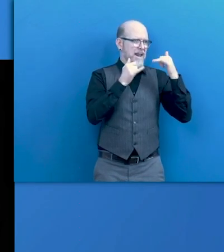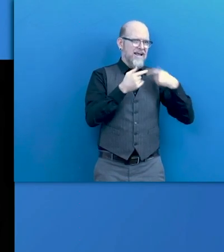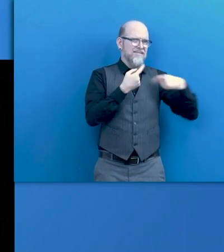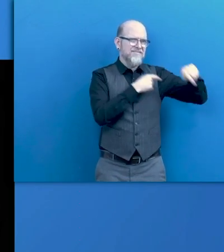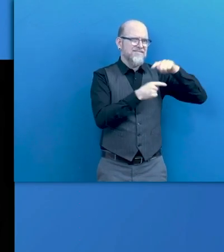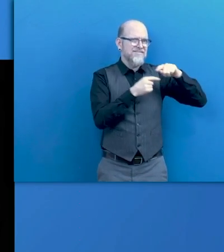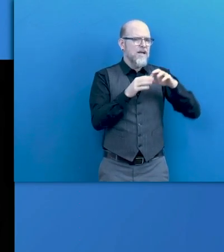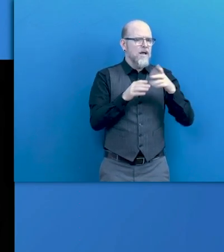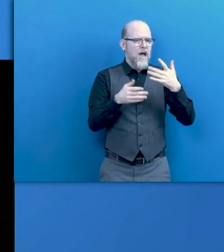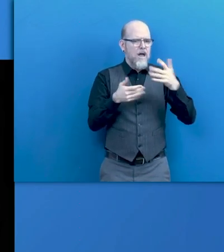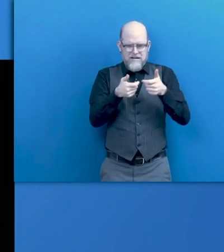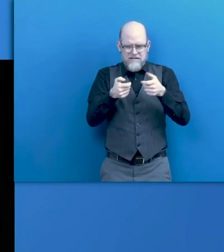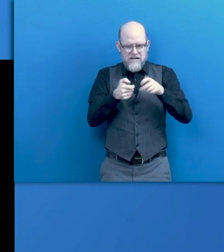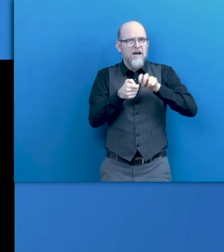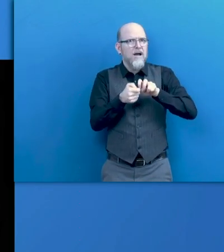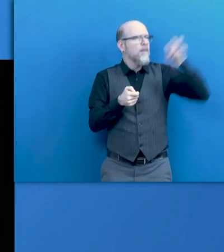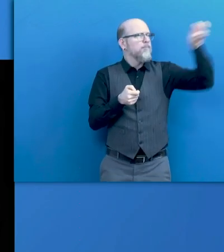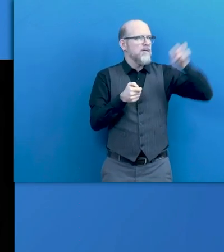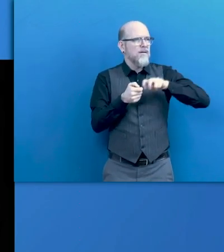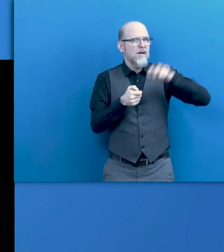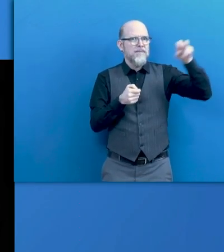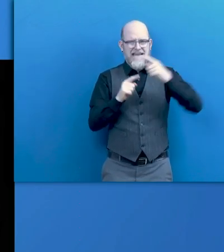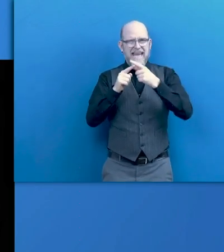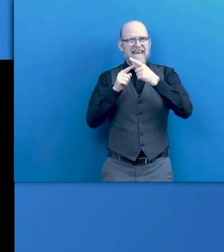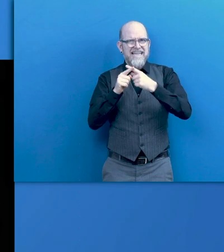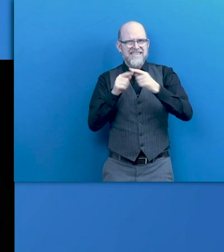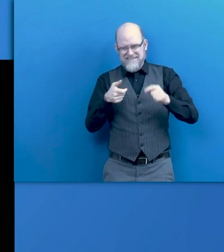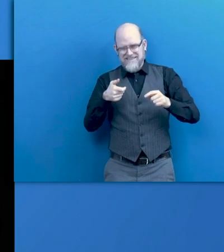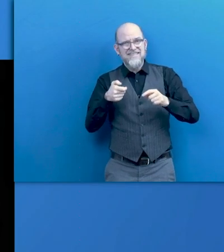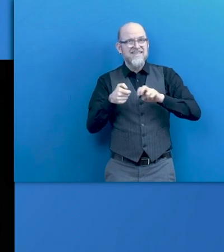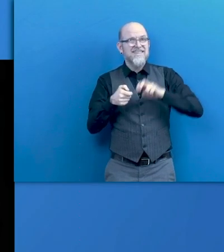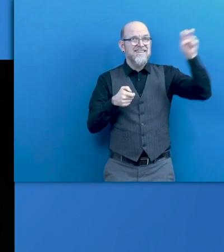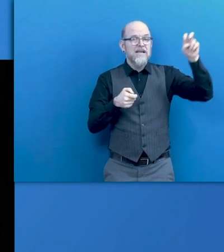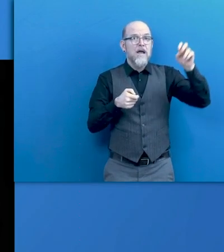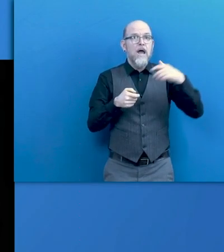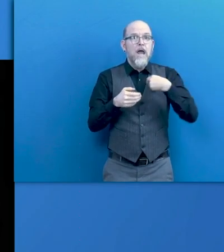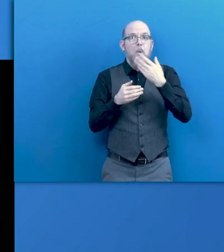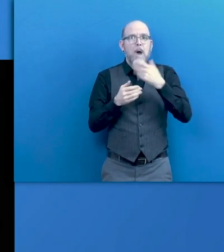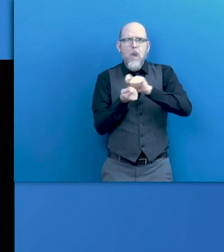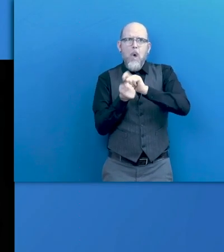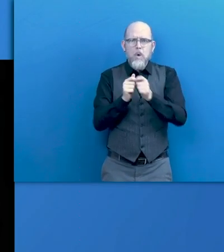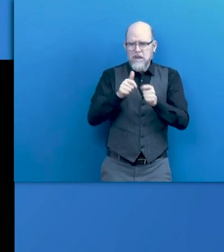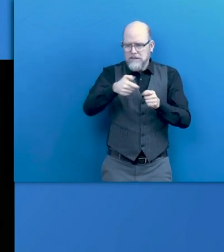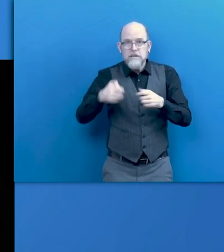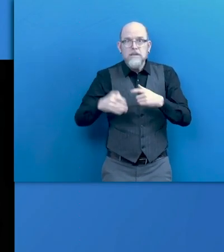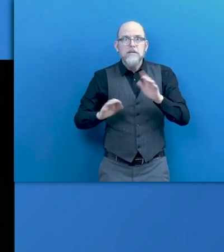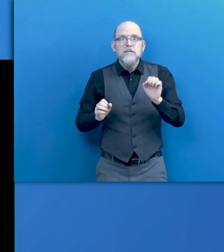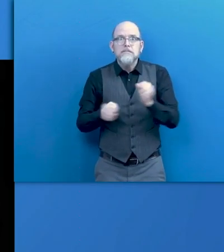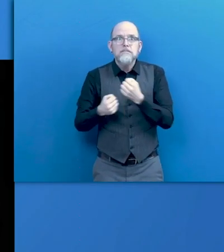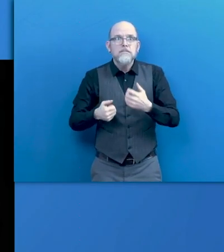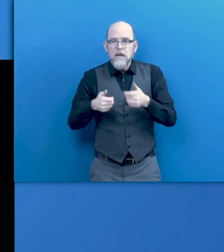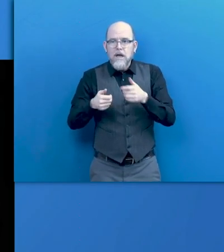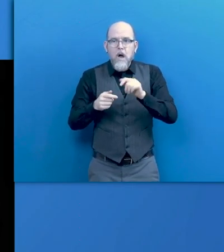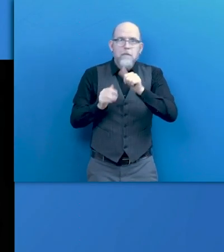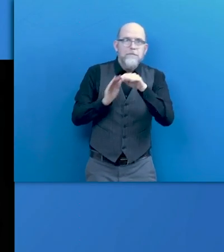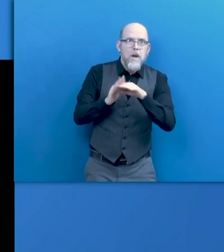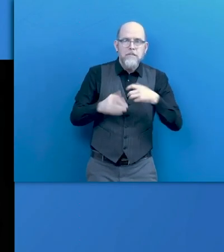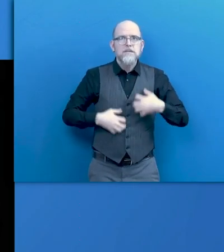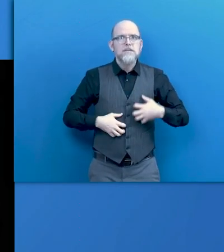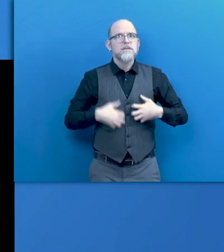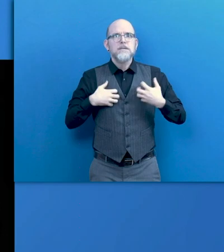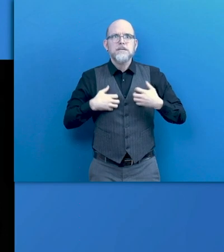was automatically set to X, and you couldn't remap it. It drove me crazy, I can't tell you enough. I sat there as a hardcore gamer, actually at